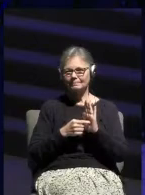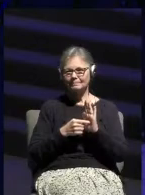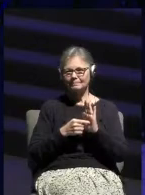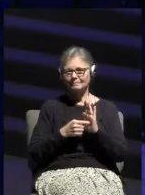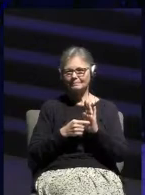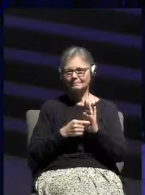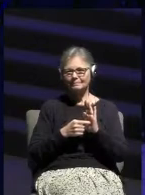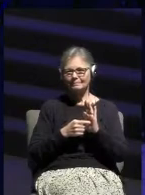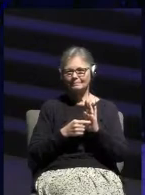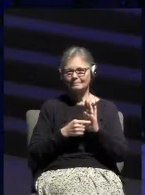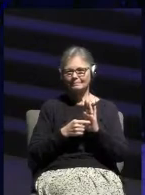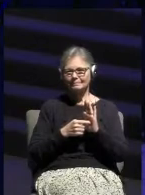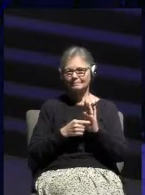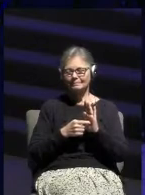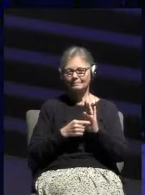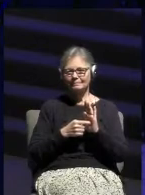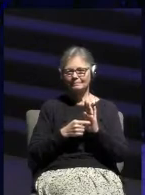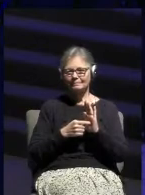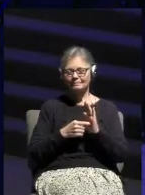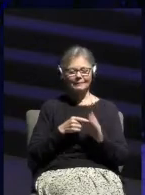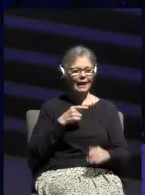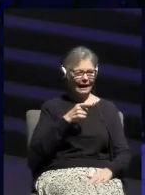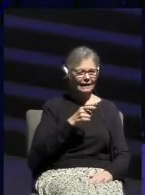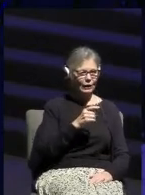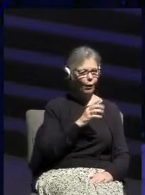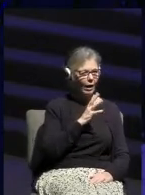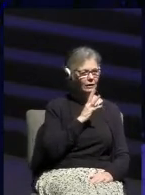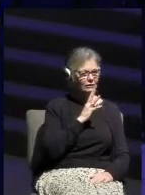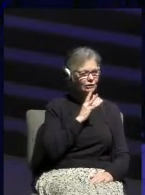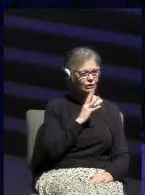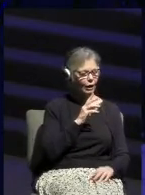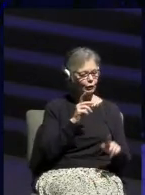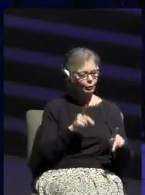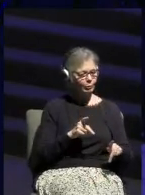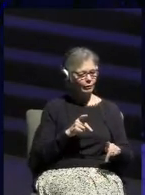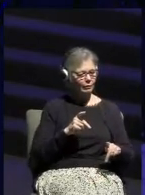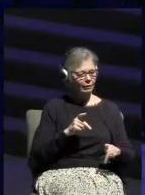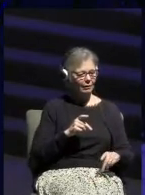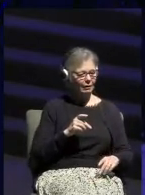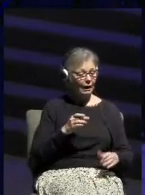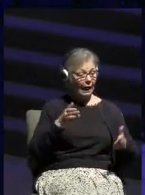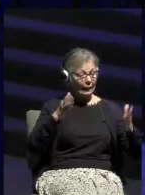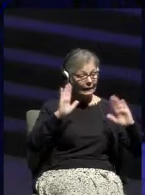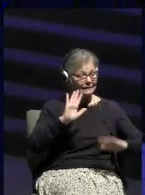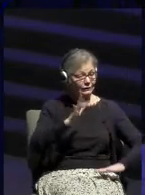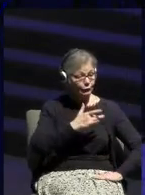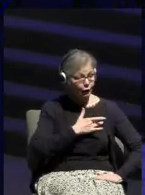you're speaking to somebody and anthropomorphism would be like, listen to your heart.